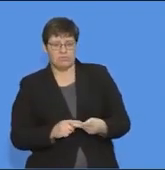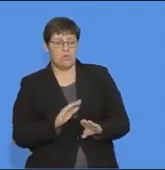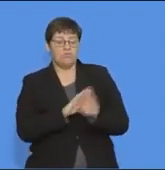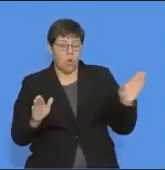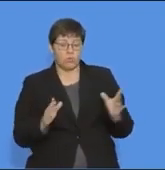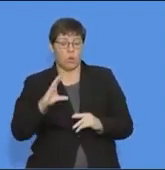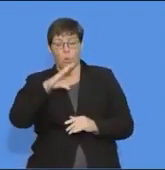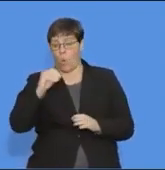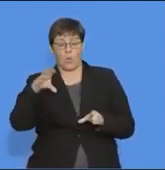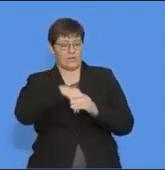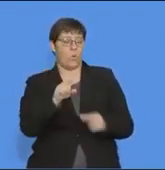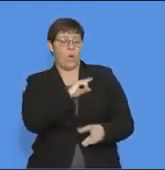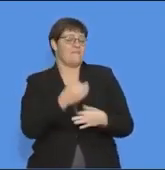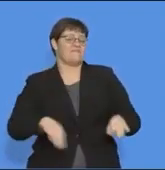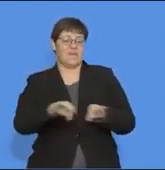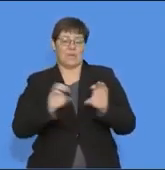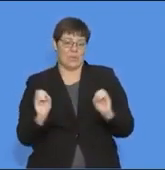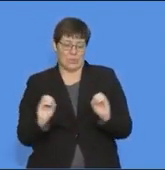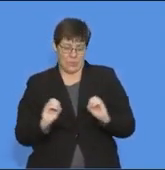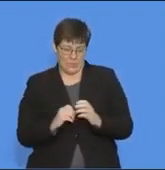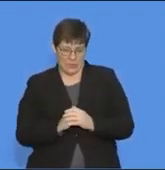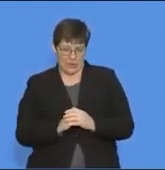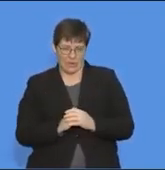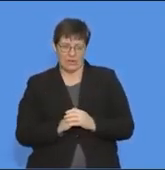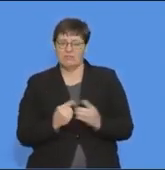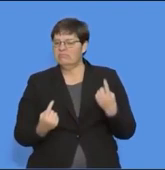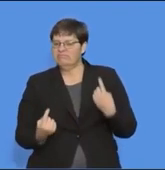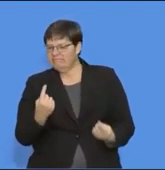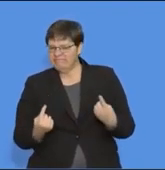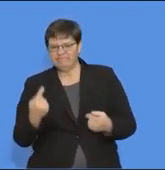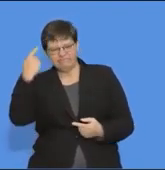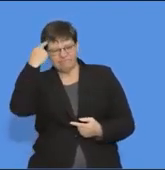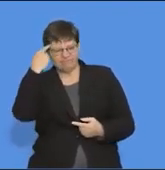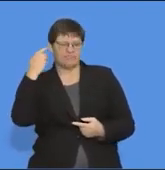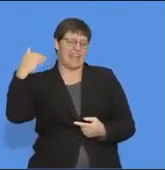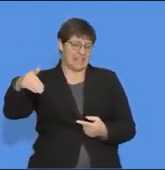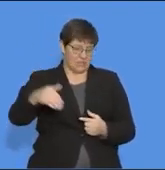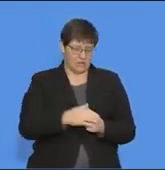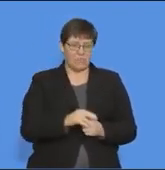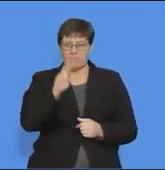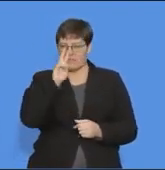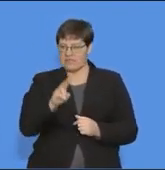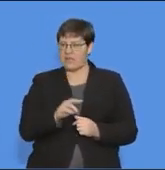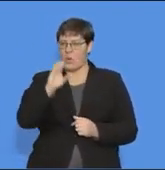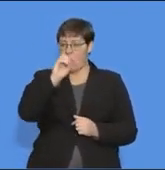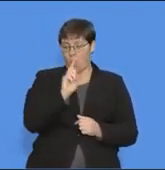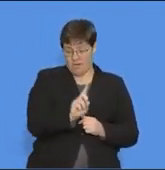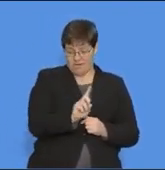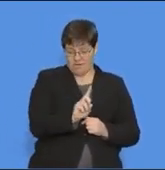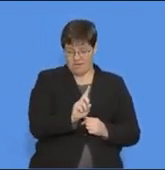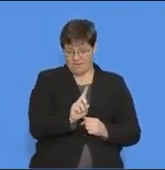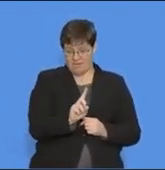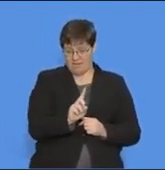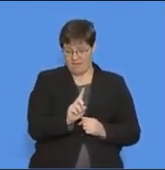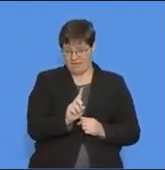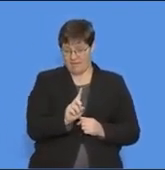not co-interior, because we don't have values, you see. So that's why I'm saying either you consider the exterior. And I can see that